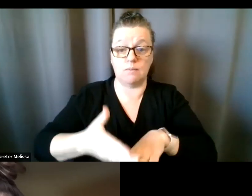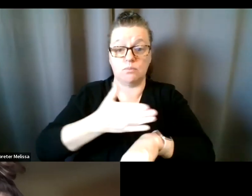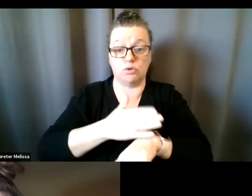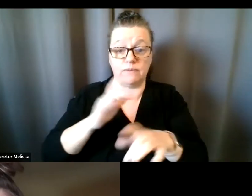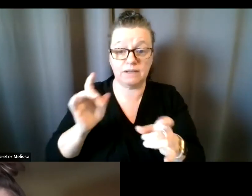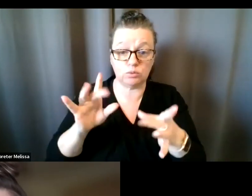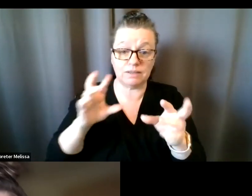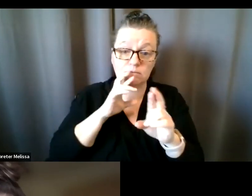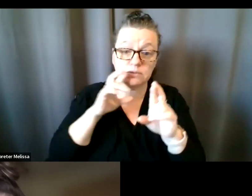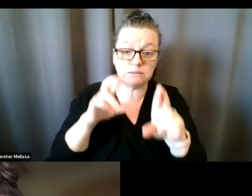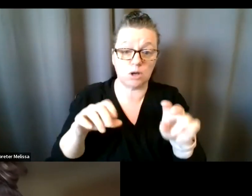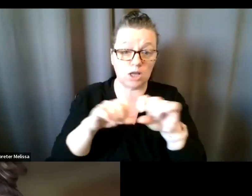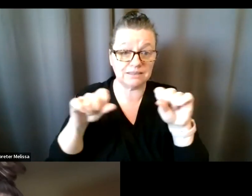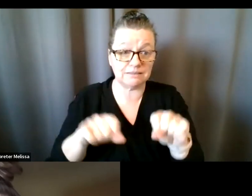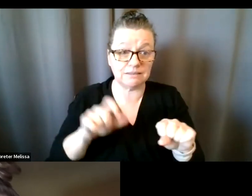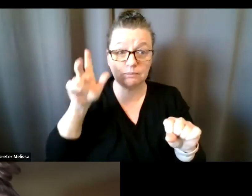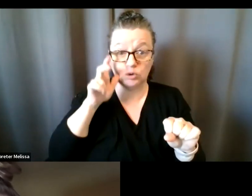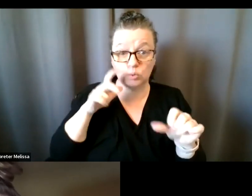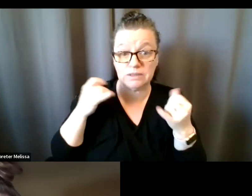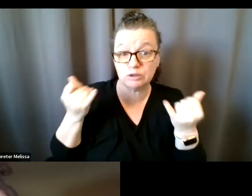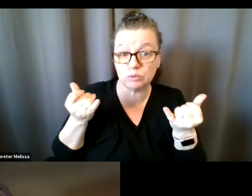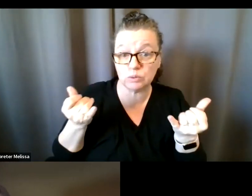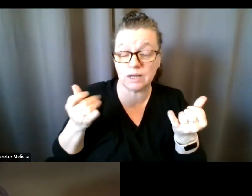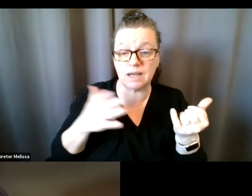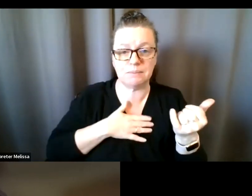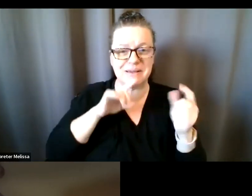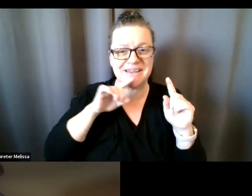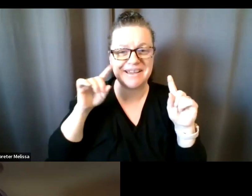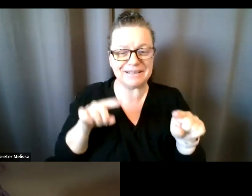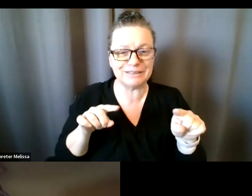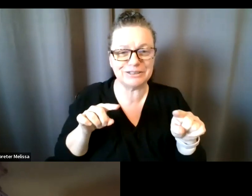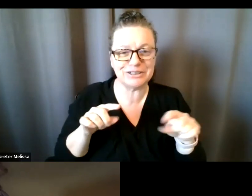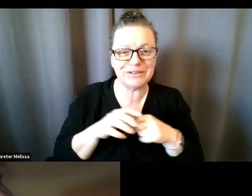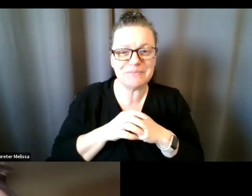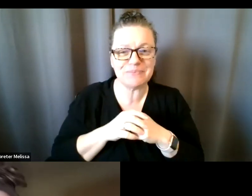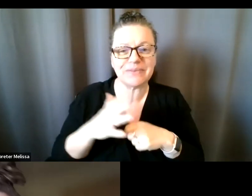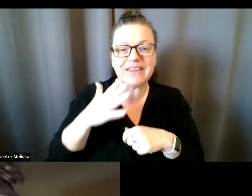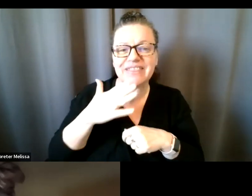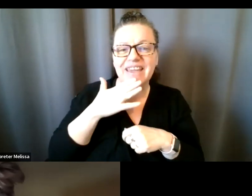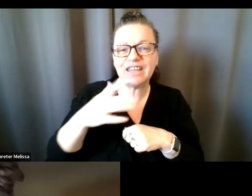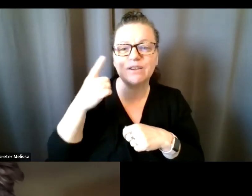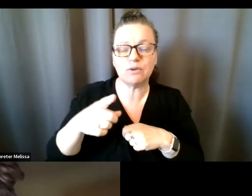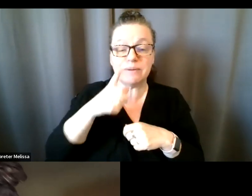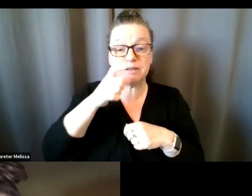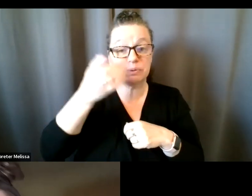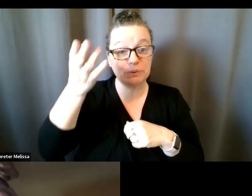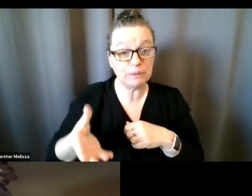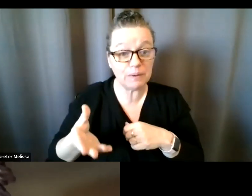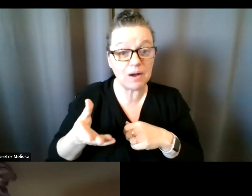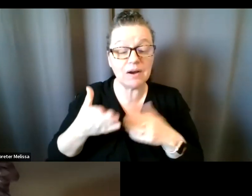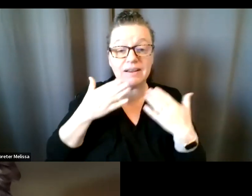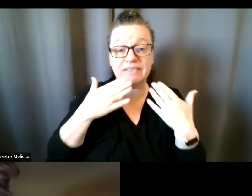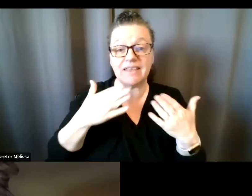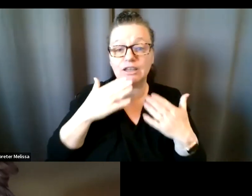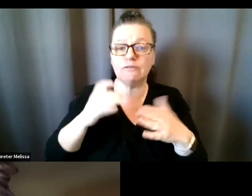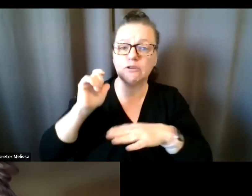response system to hear today? My answer to that was, thank you for being who you are. Thank you for